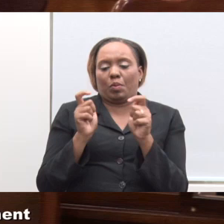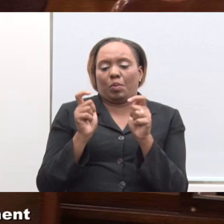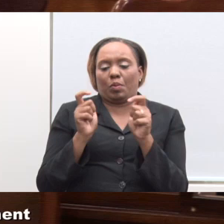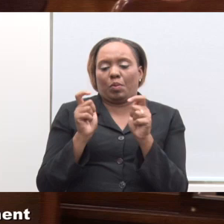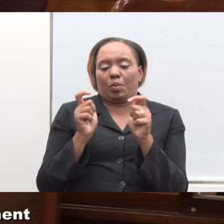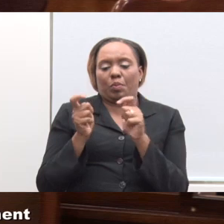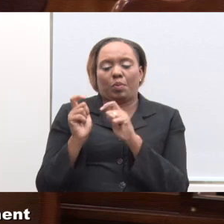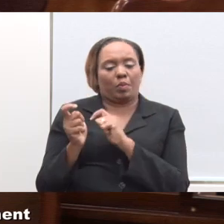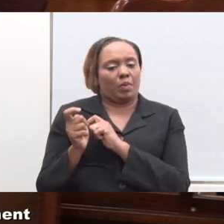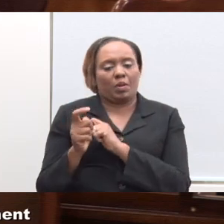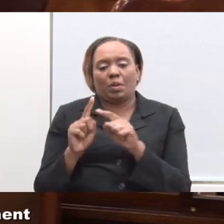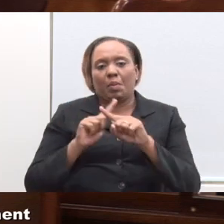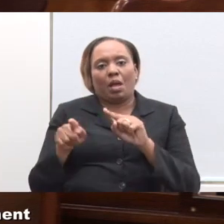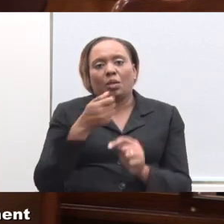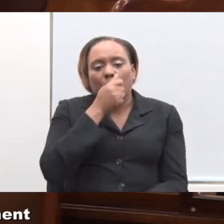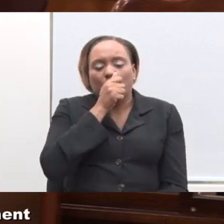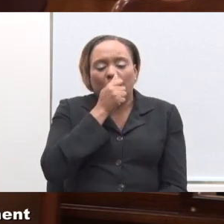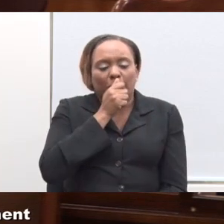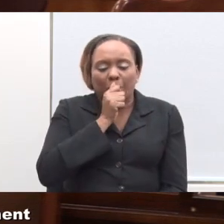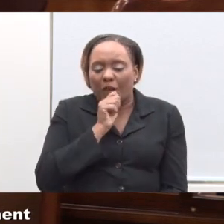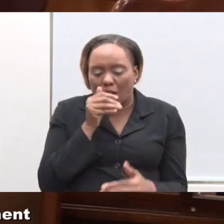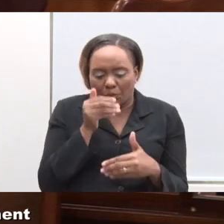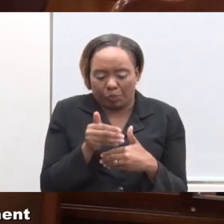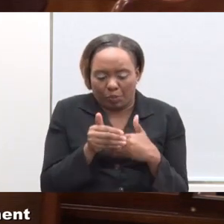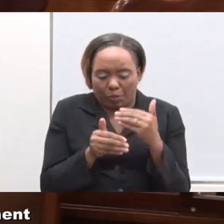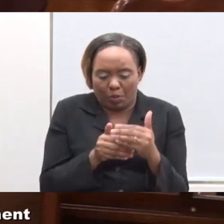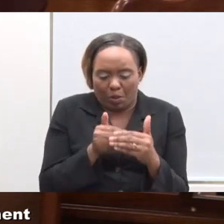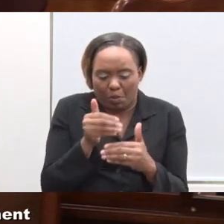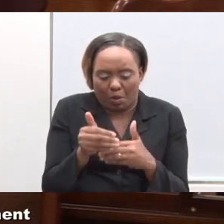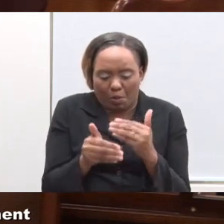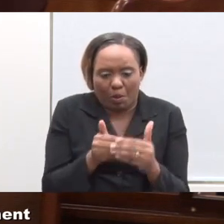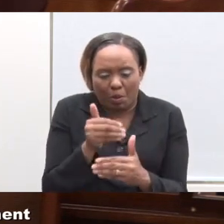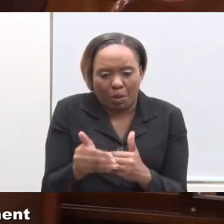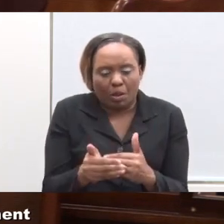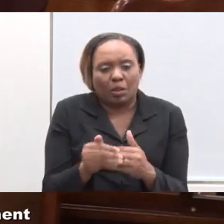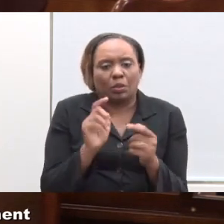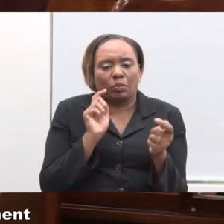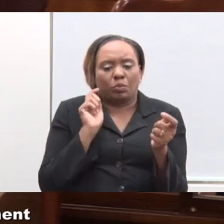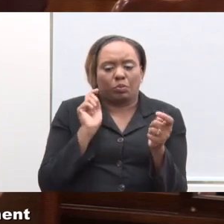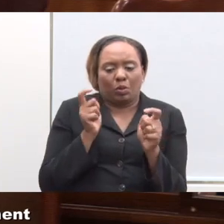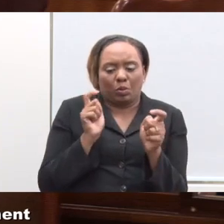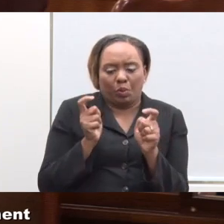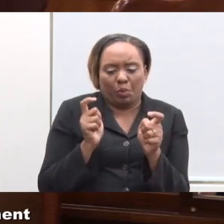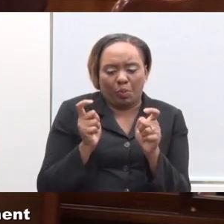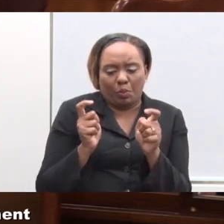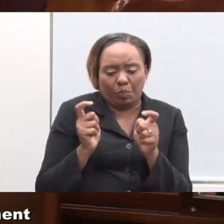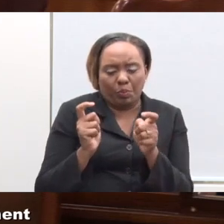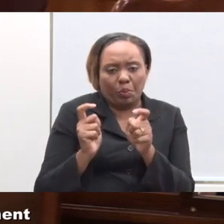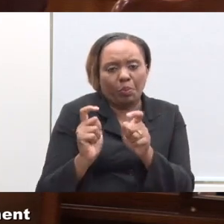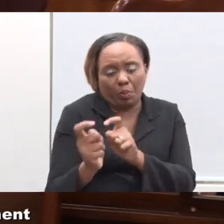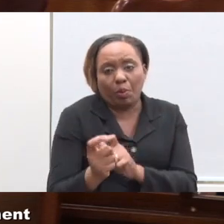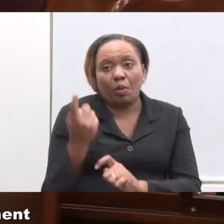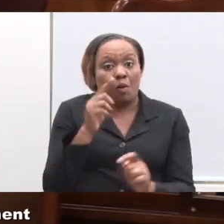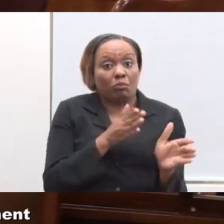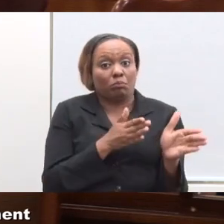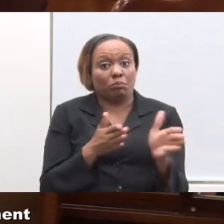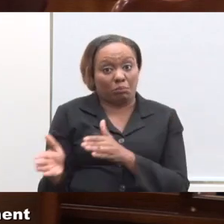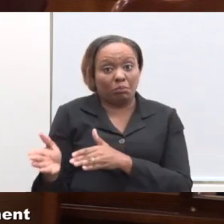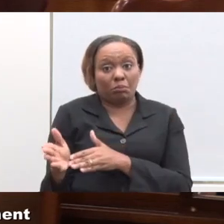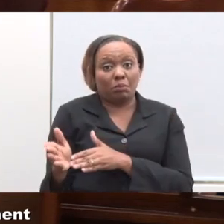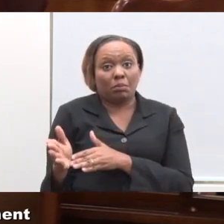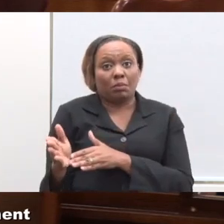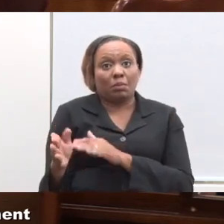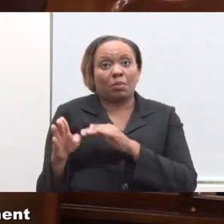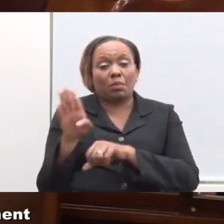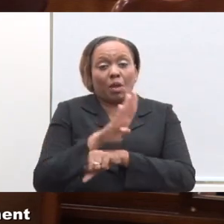to stay the course. We have to make the necessary adjustments in the next year to prepare the country for this